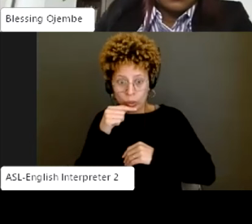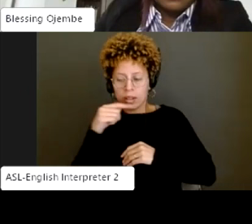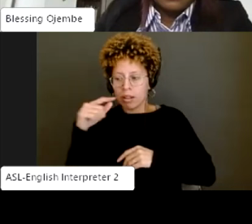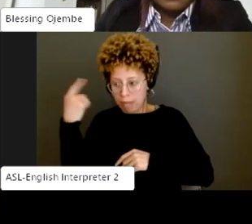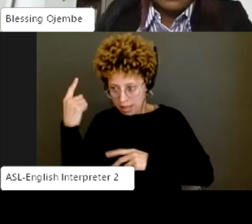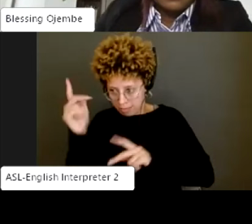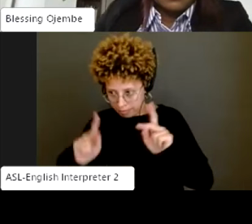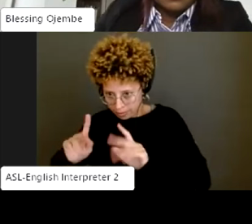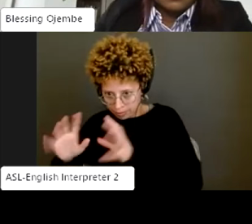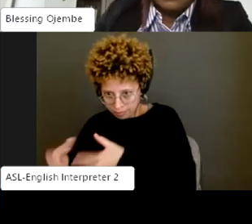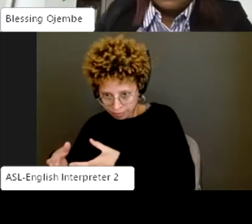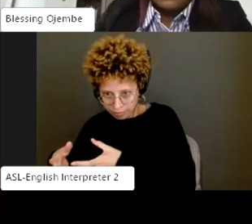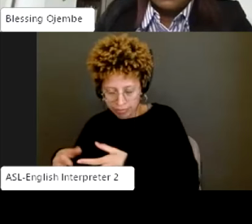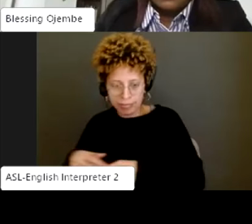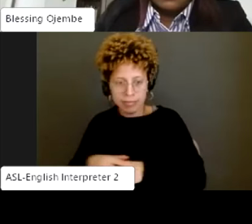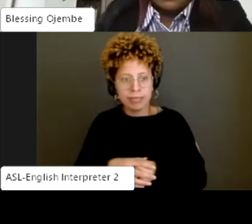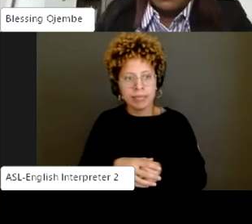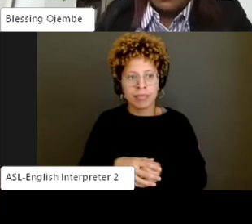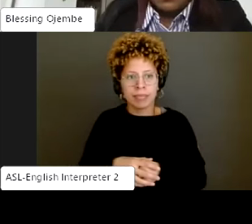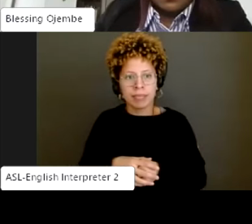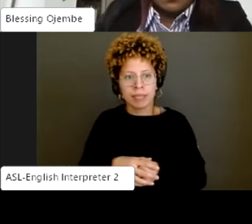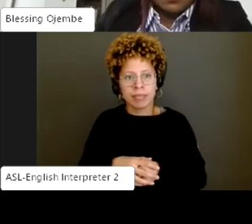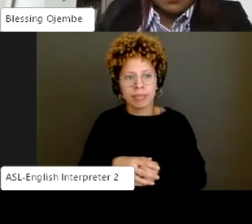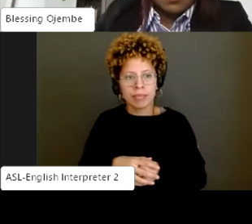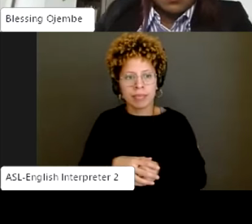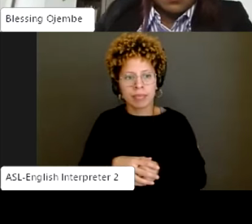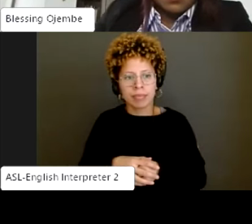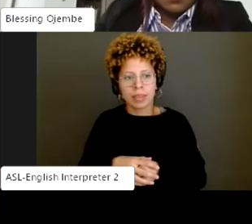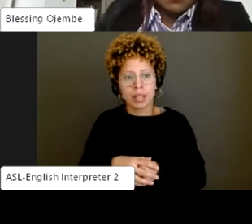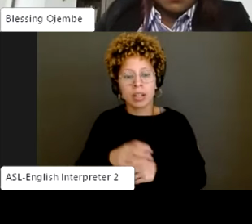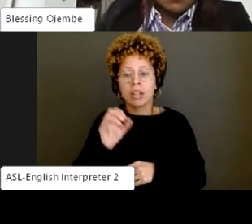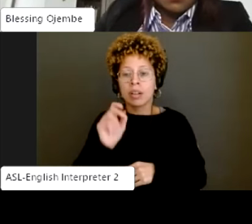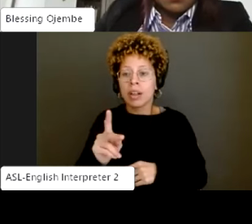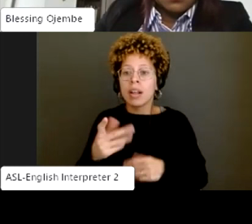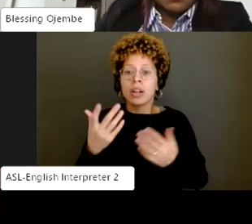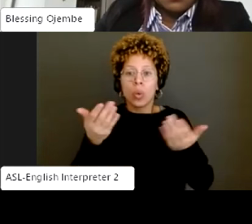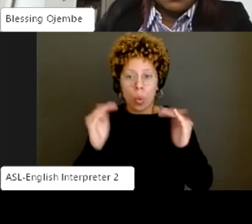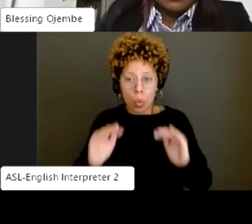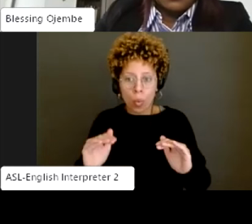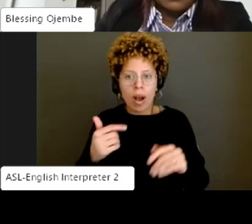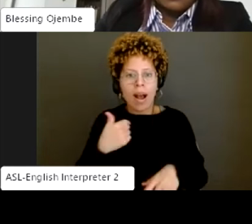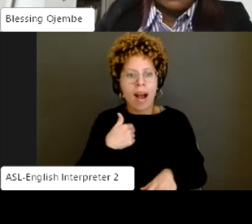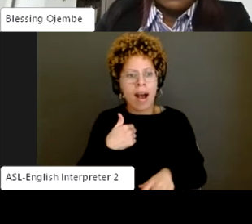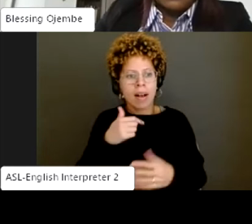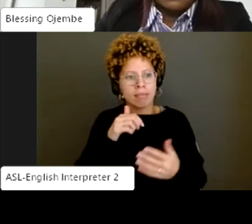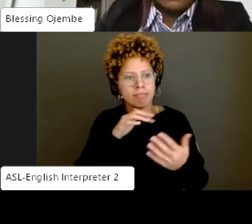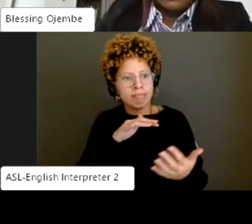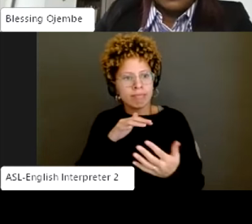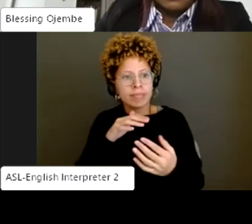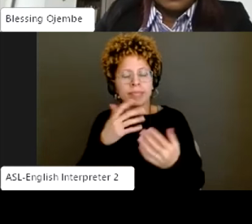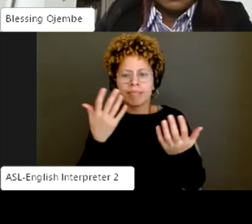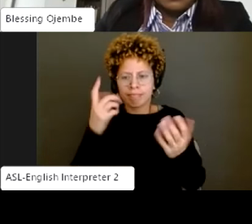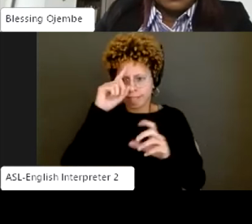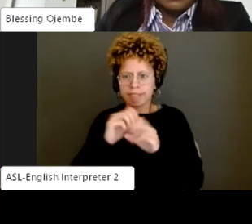Next slide. So I said, okay, what are the big ideas when it comes to